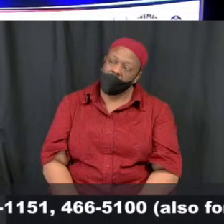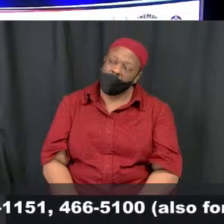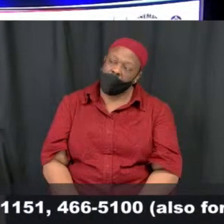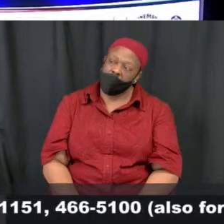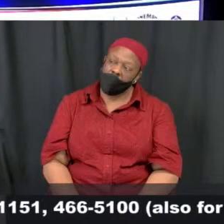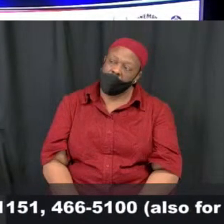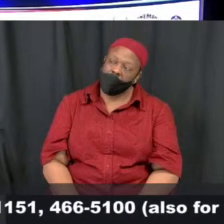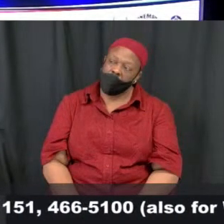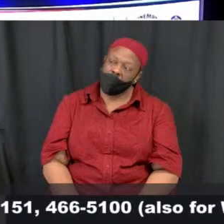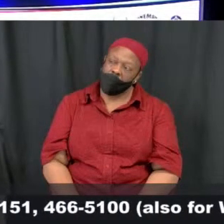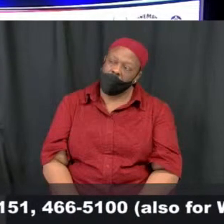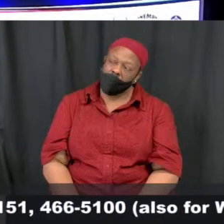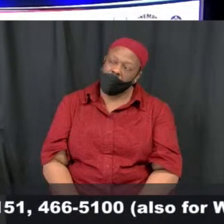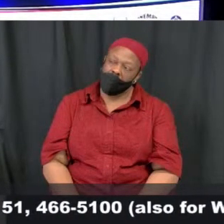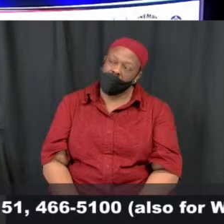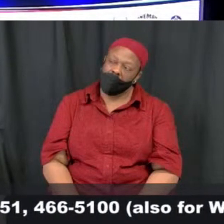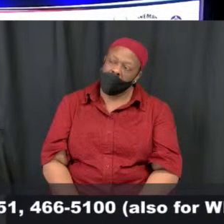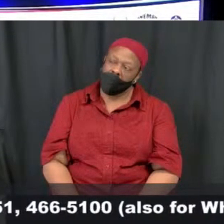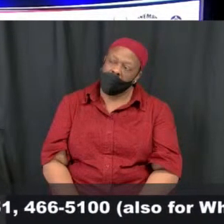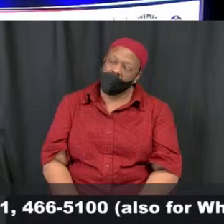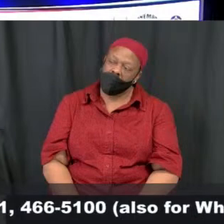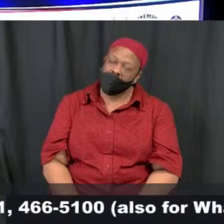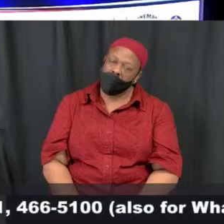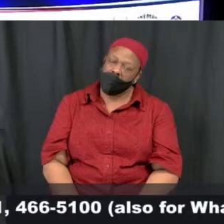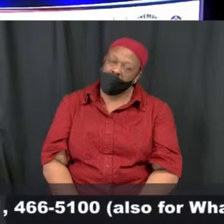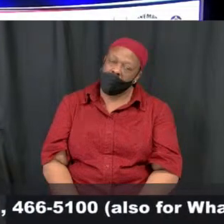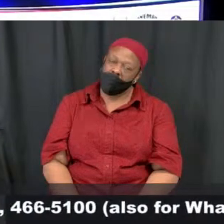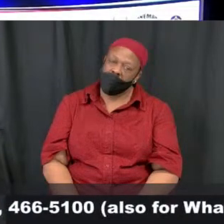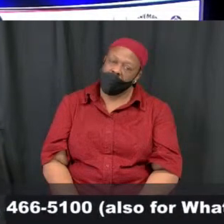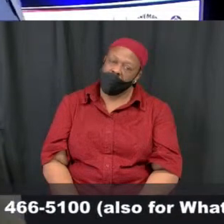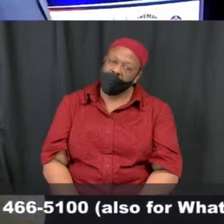46? Could you explain?